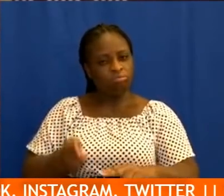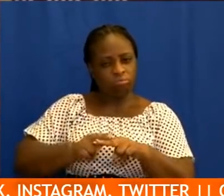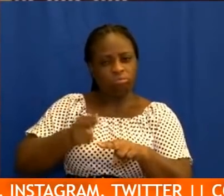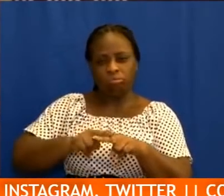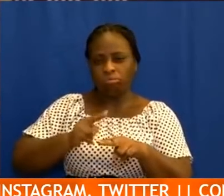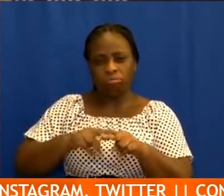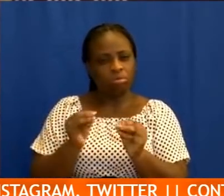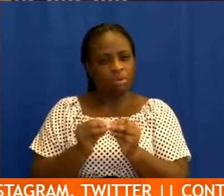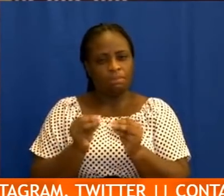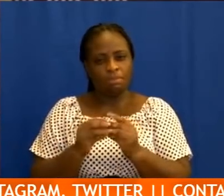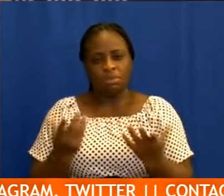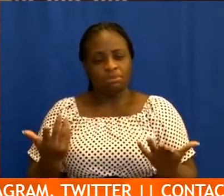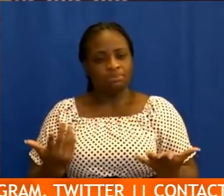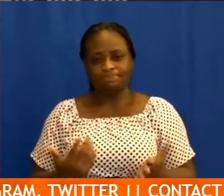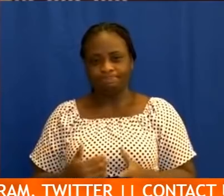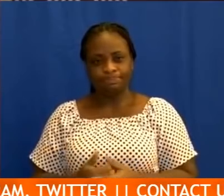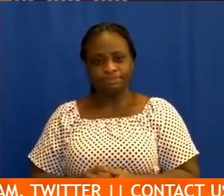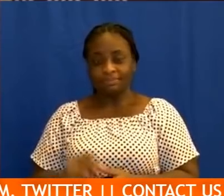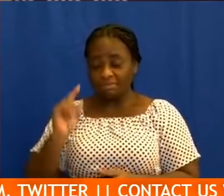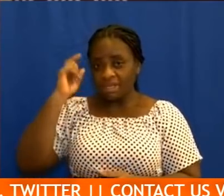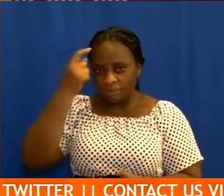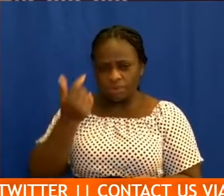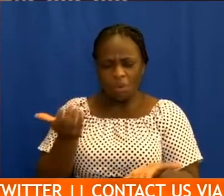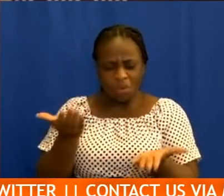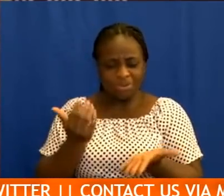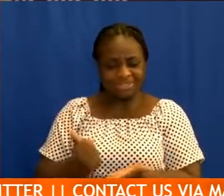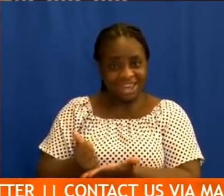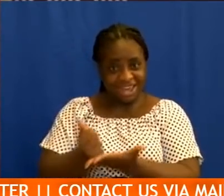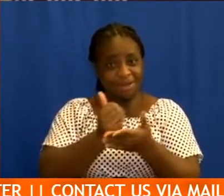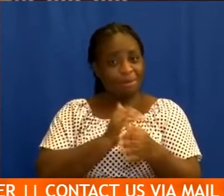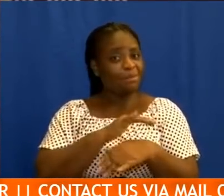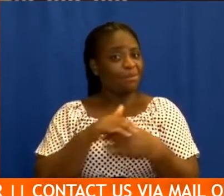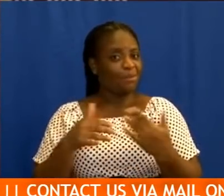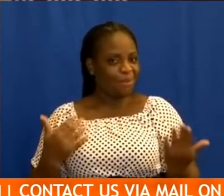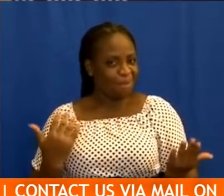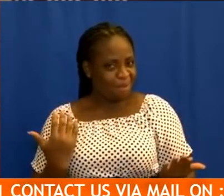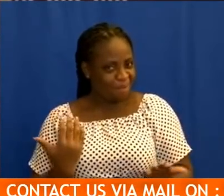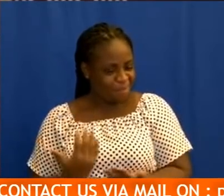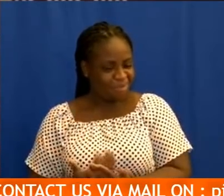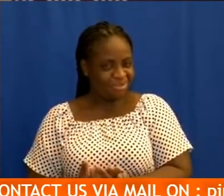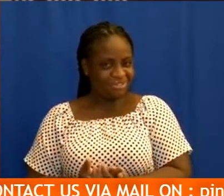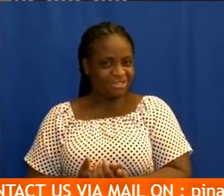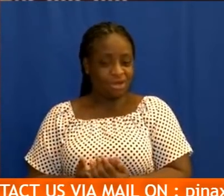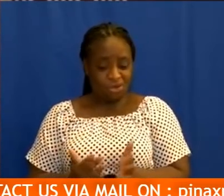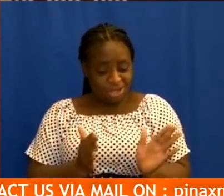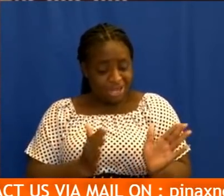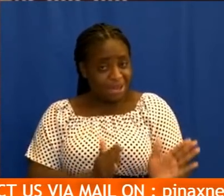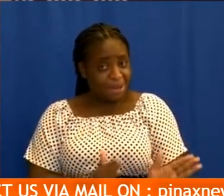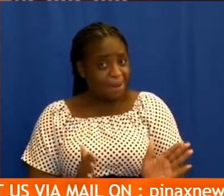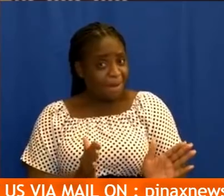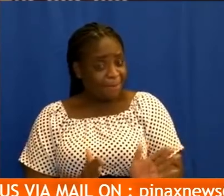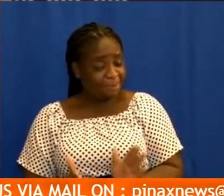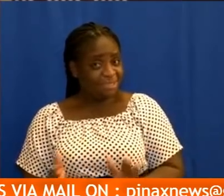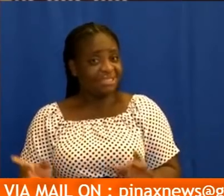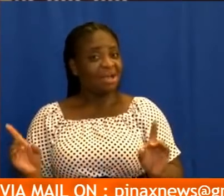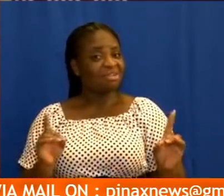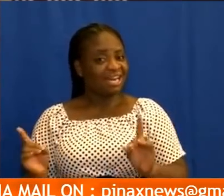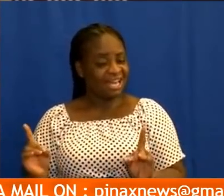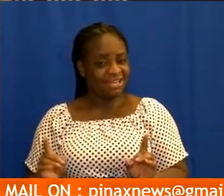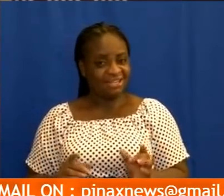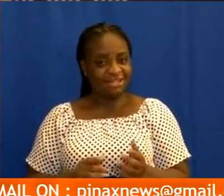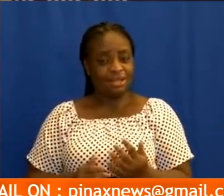hosubium. Aba pese oboye nyina hoban. Nti sise ayaye